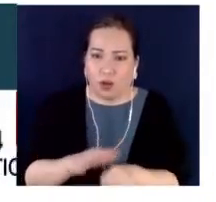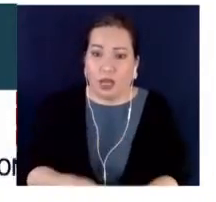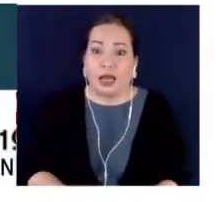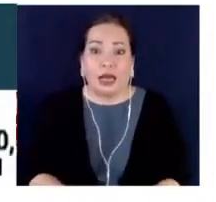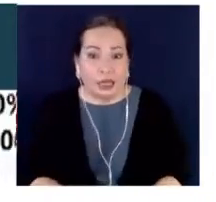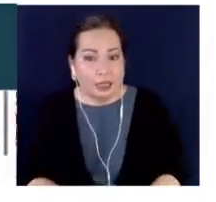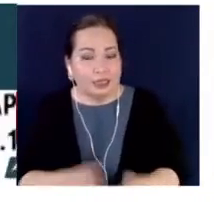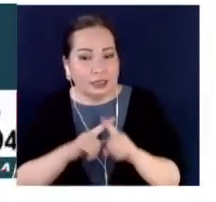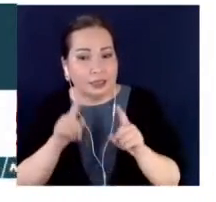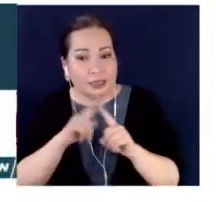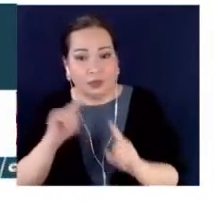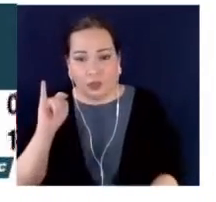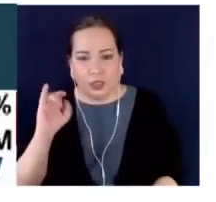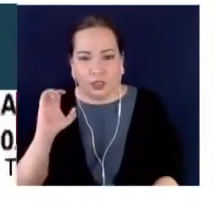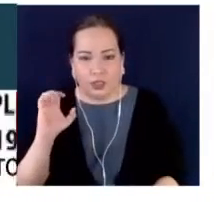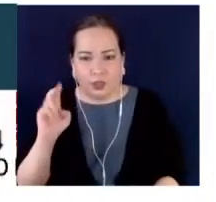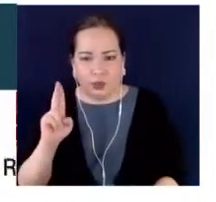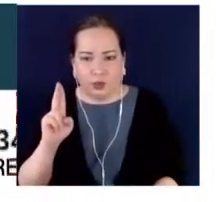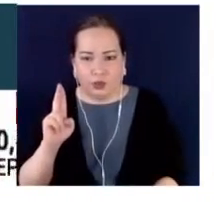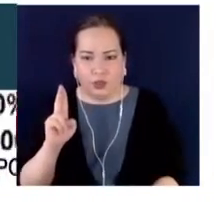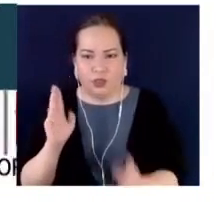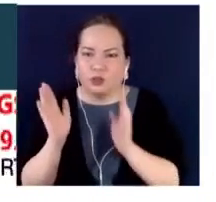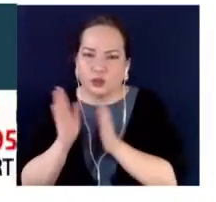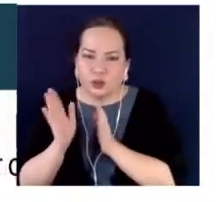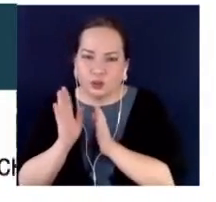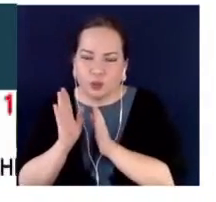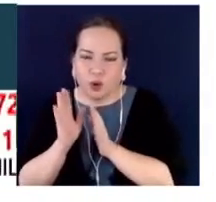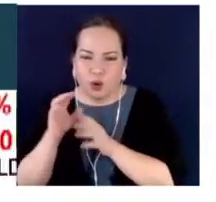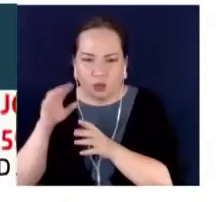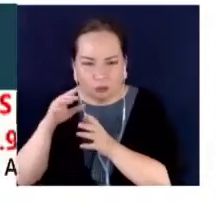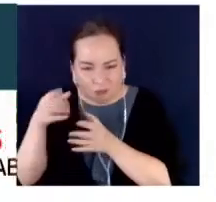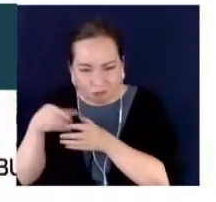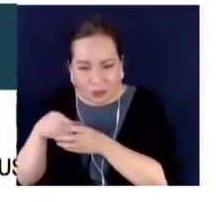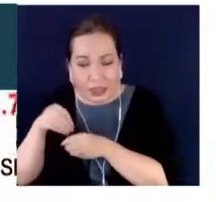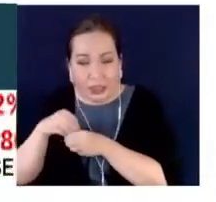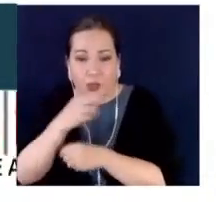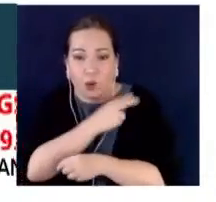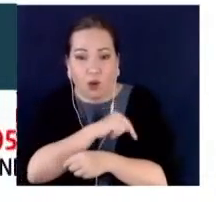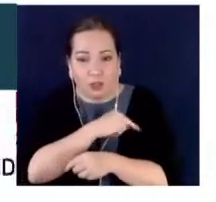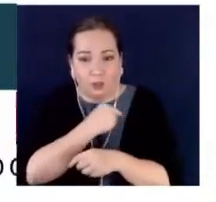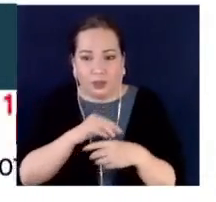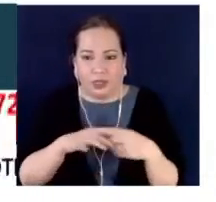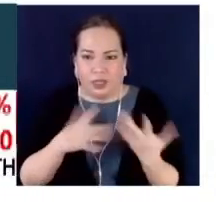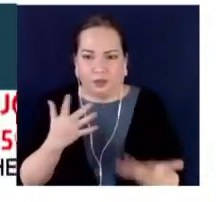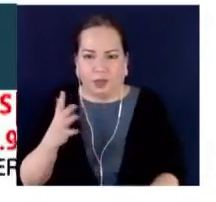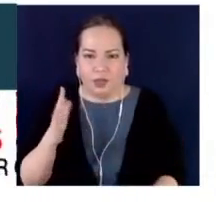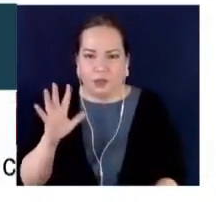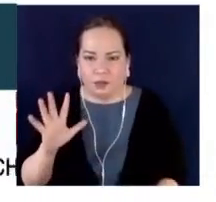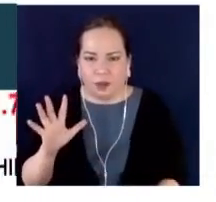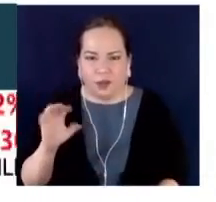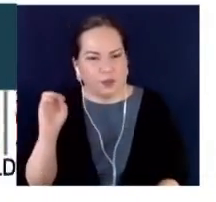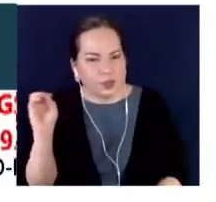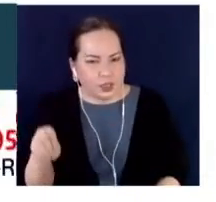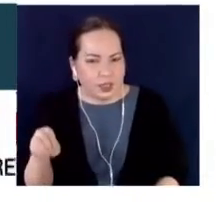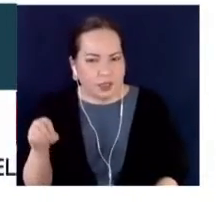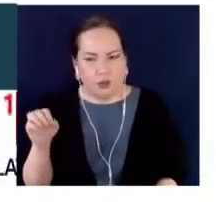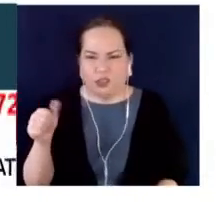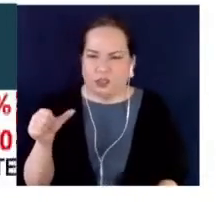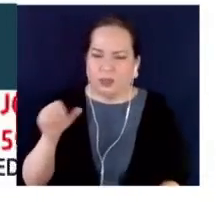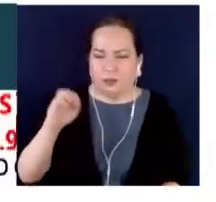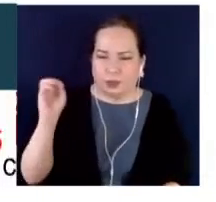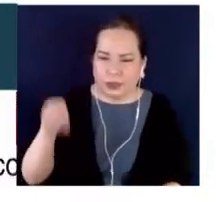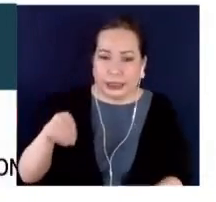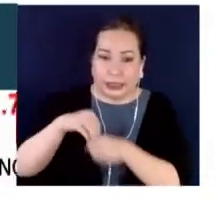The ICU is only a small part of a hospital, probably less than 5 or 10% of